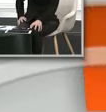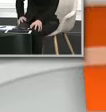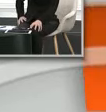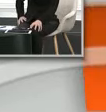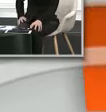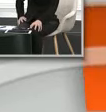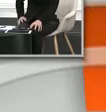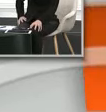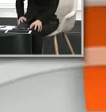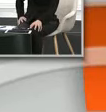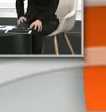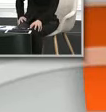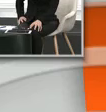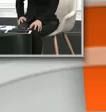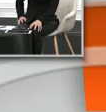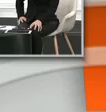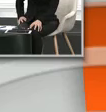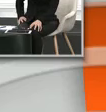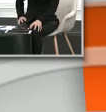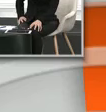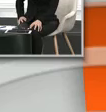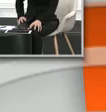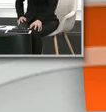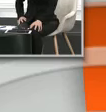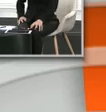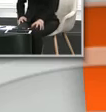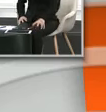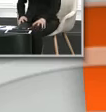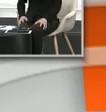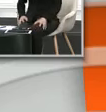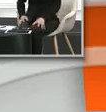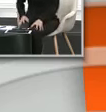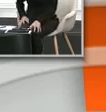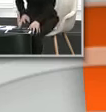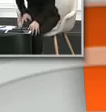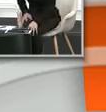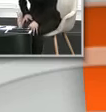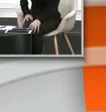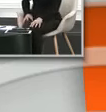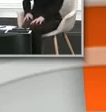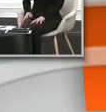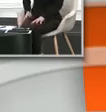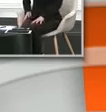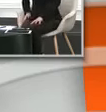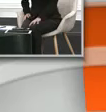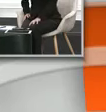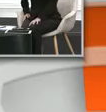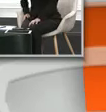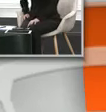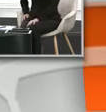The result of the vote did not come as a big surprise to most people because it had always been expected